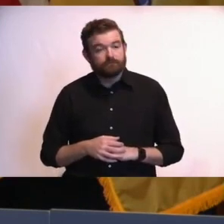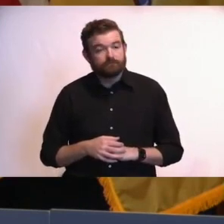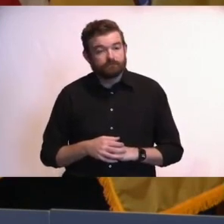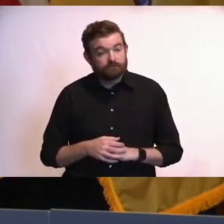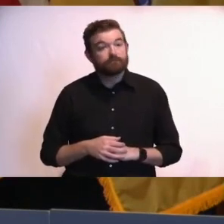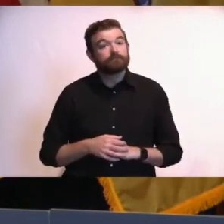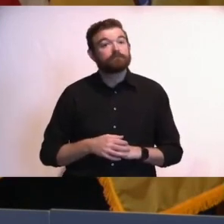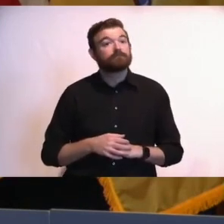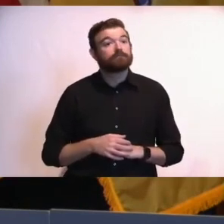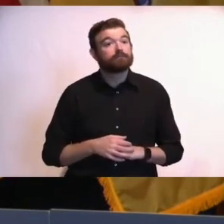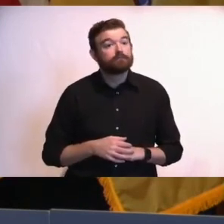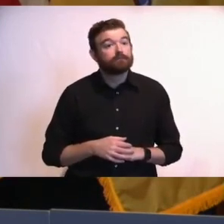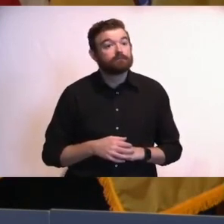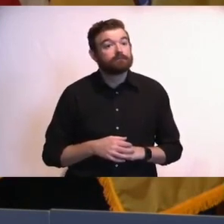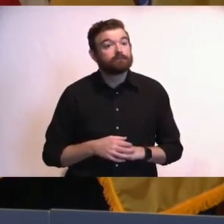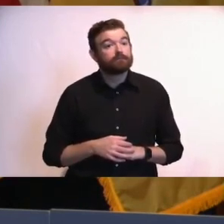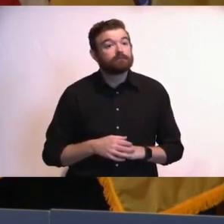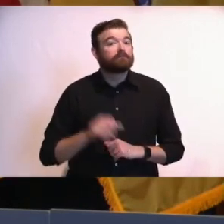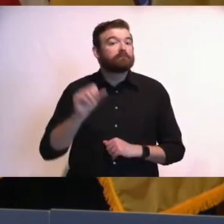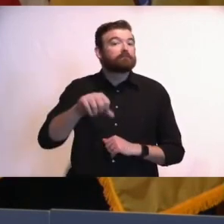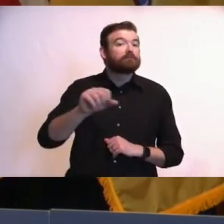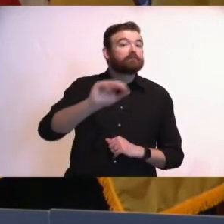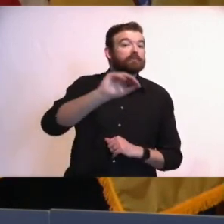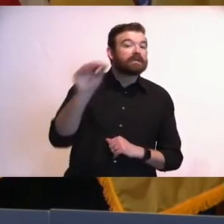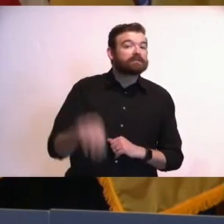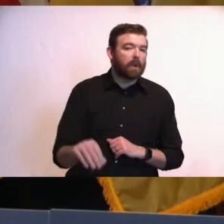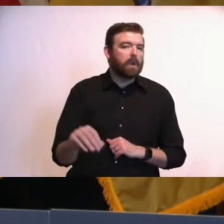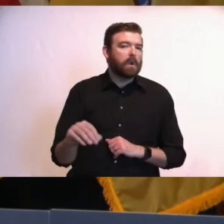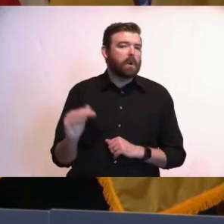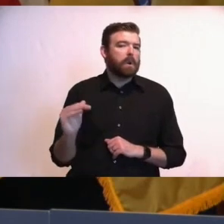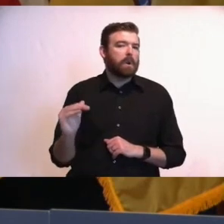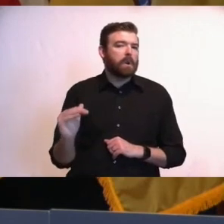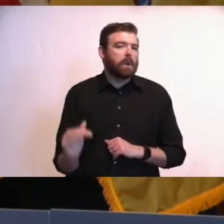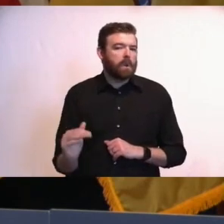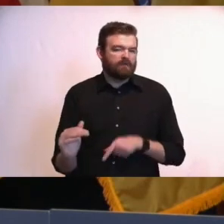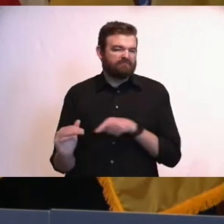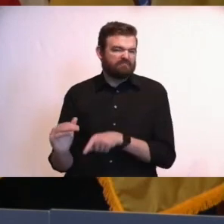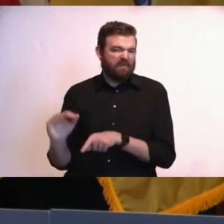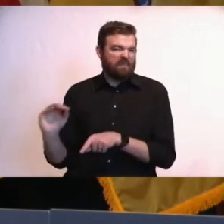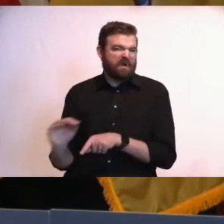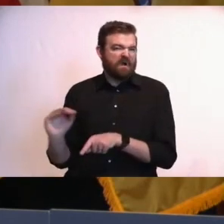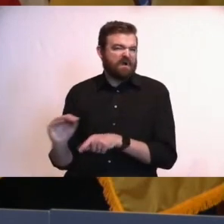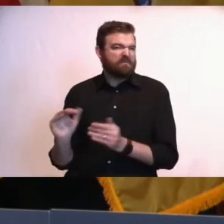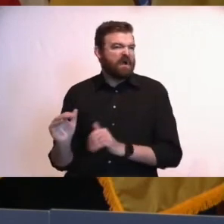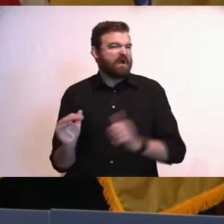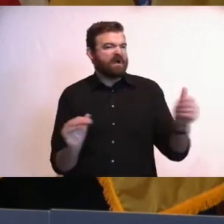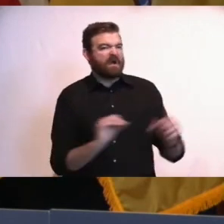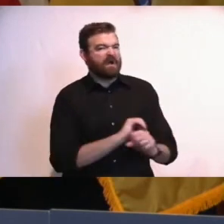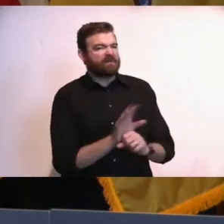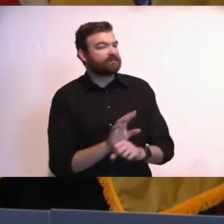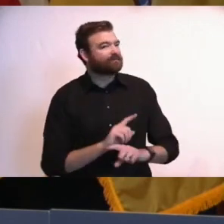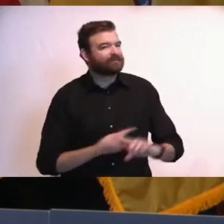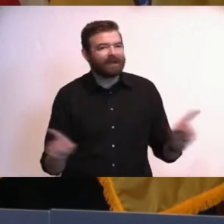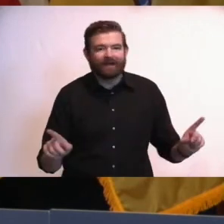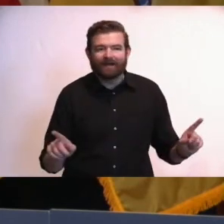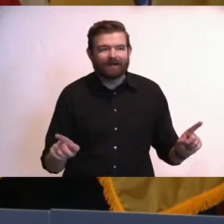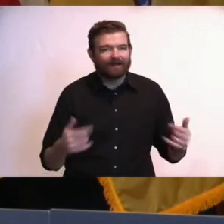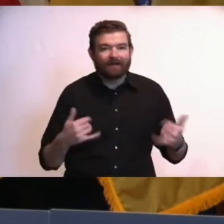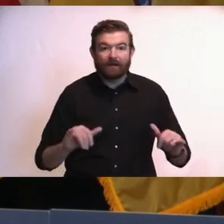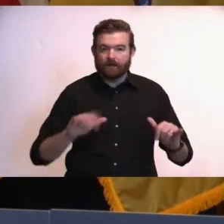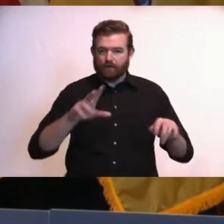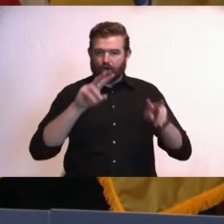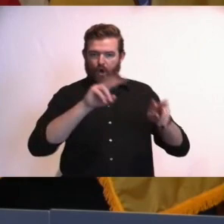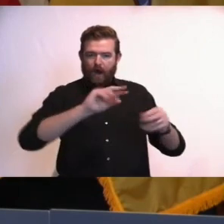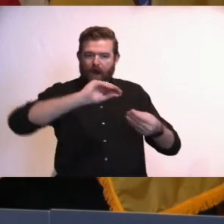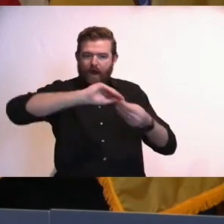hospitalizations, more deaths. As the commissioner has highlighted, unfortunately, we've seen more pediatric deaths recently, sadly. And that's because of